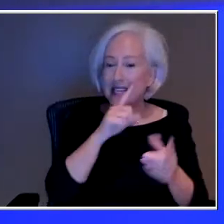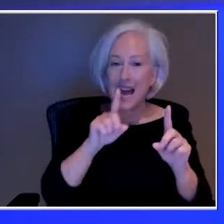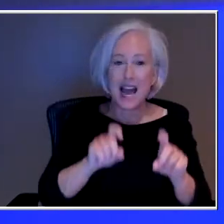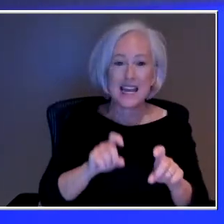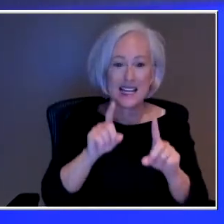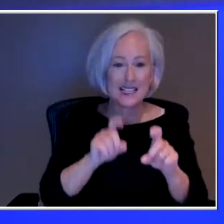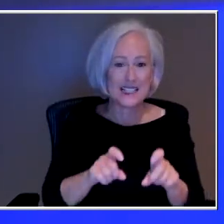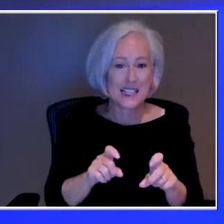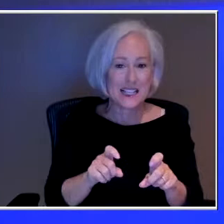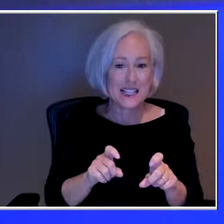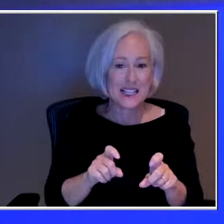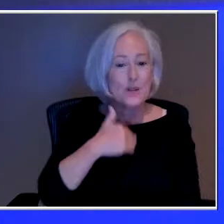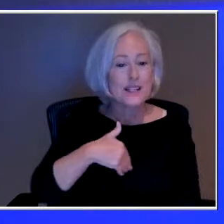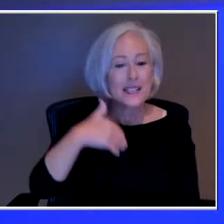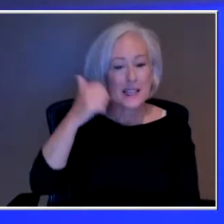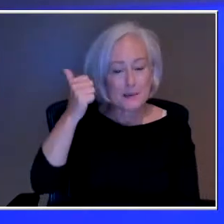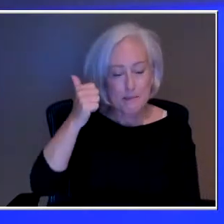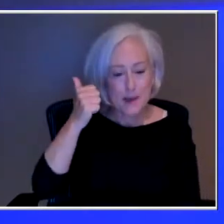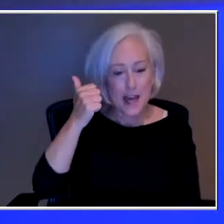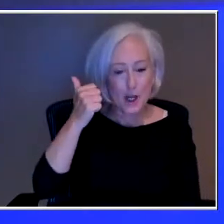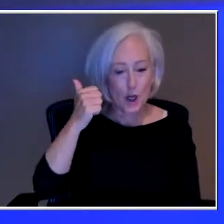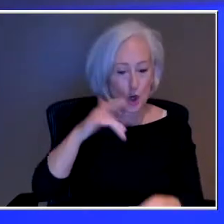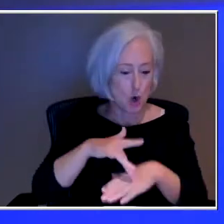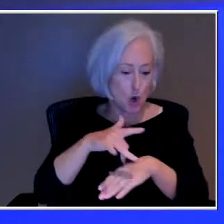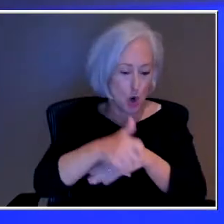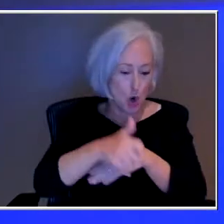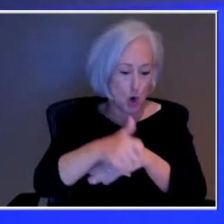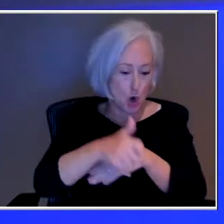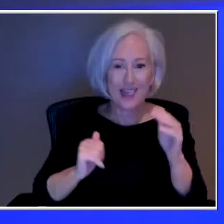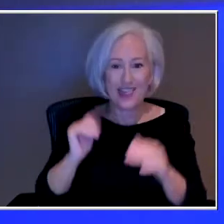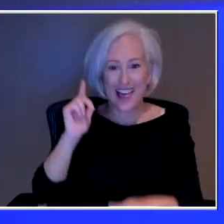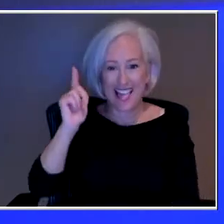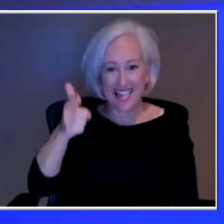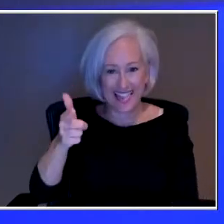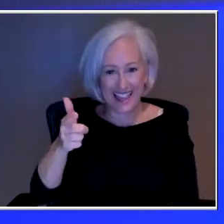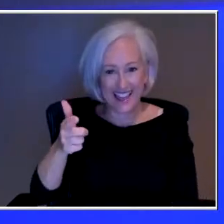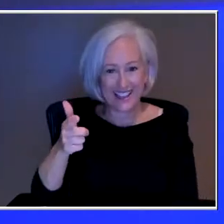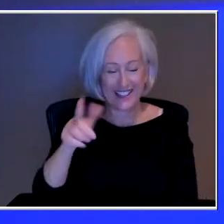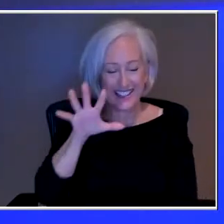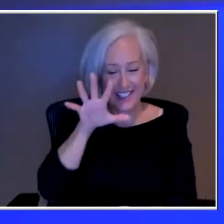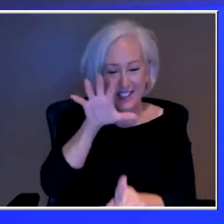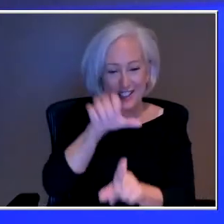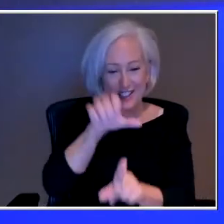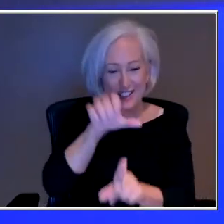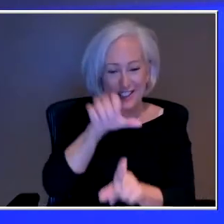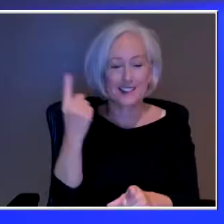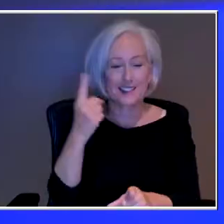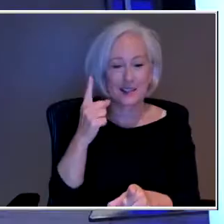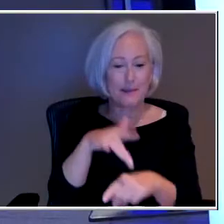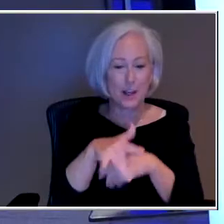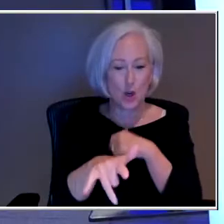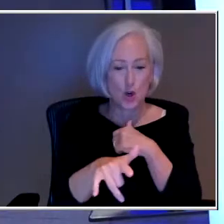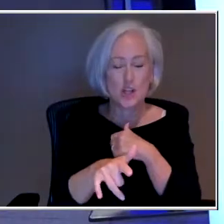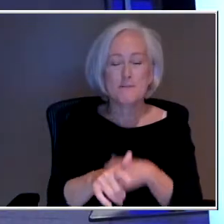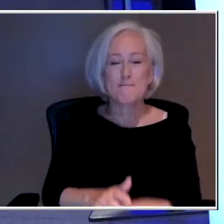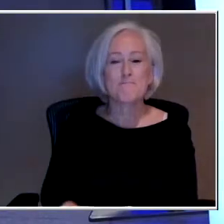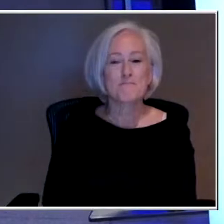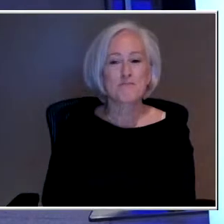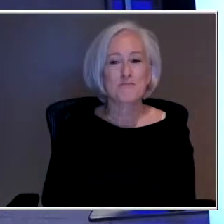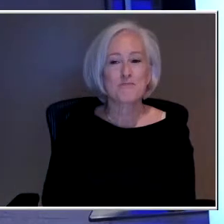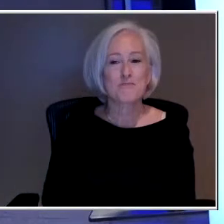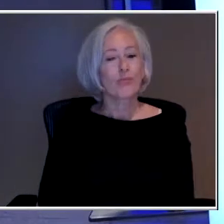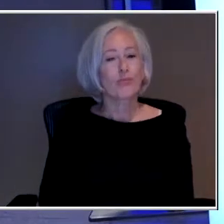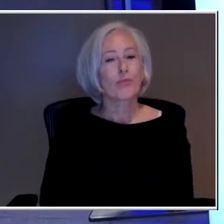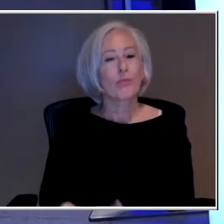better earlier than later, Always. just based on catching those things early on to treat them. Preventative medicine. When is a child's